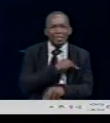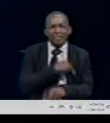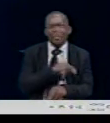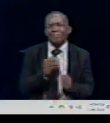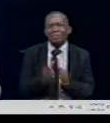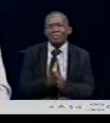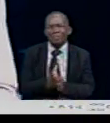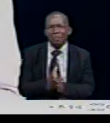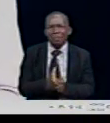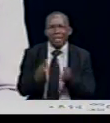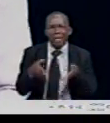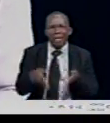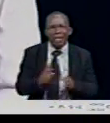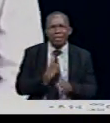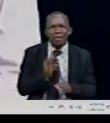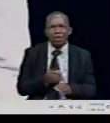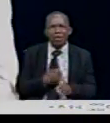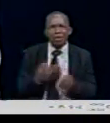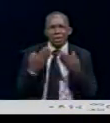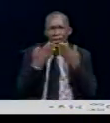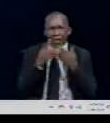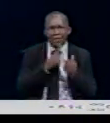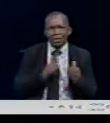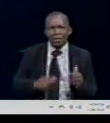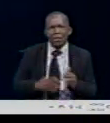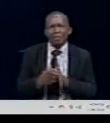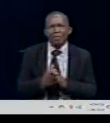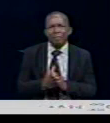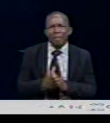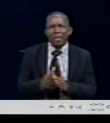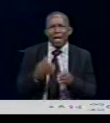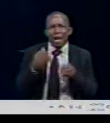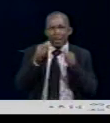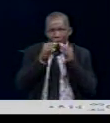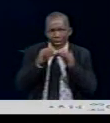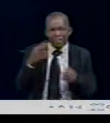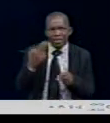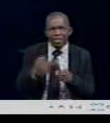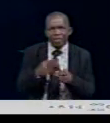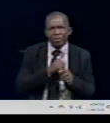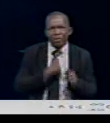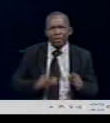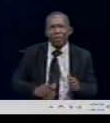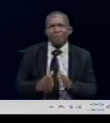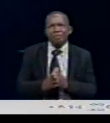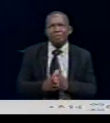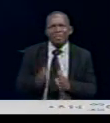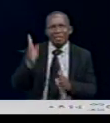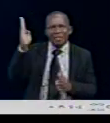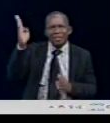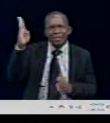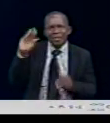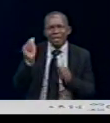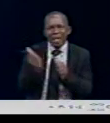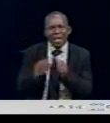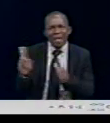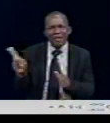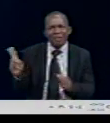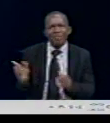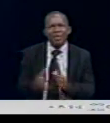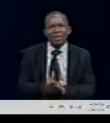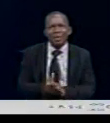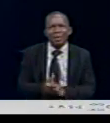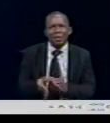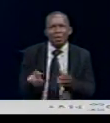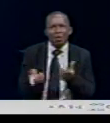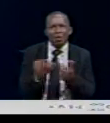path. Let's appreciate the Lord. Let's bless the name of the Lord. Testimonies everywhere coming from time to